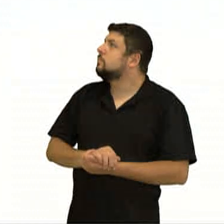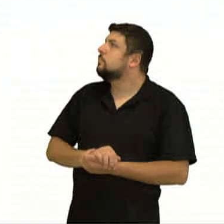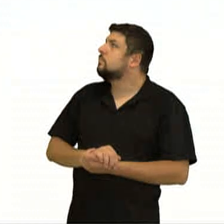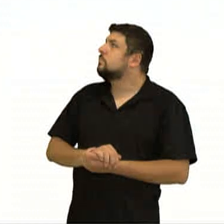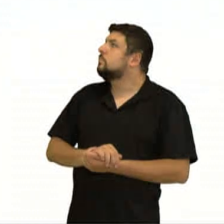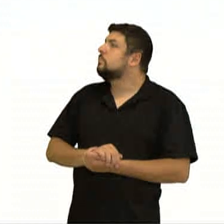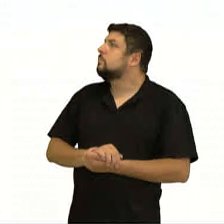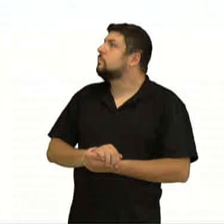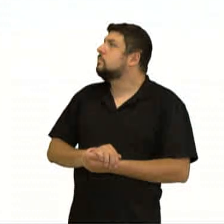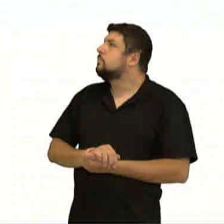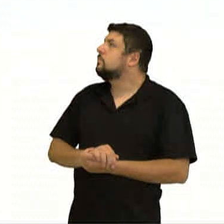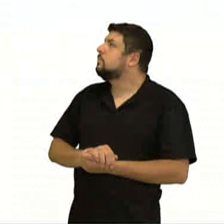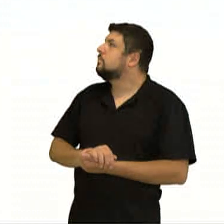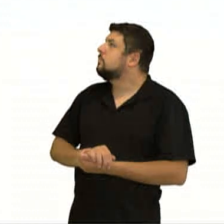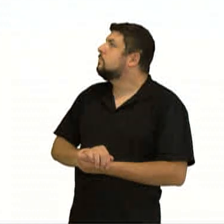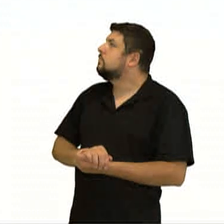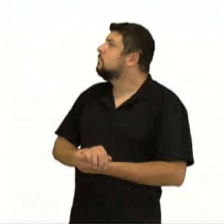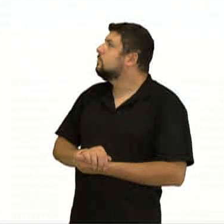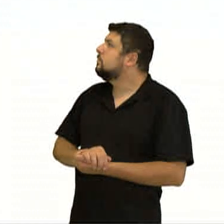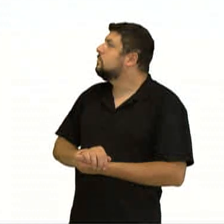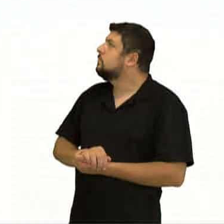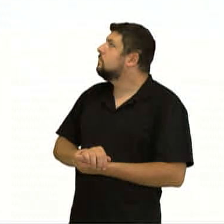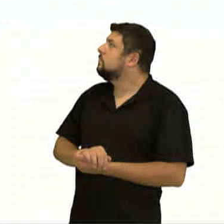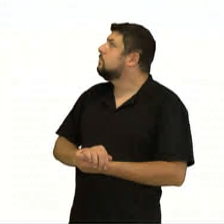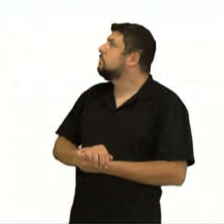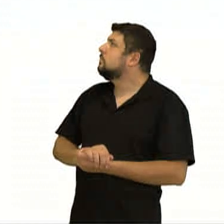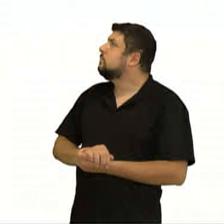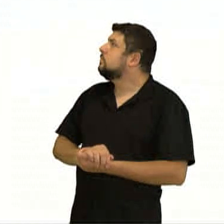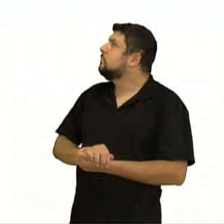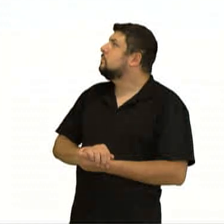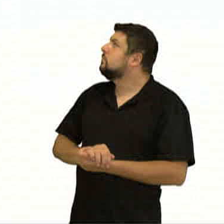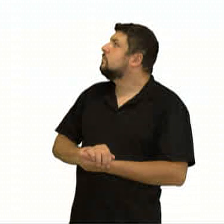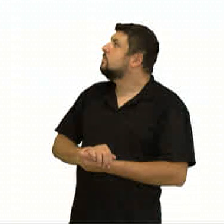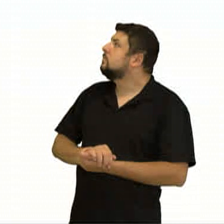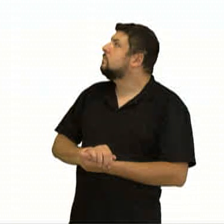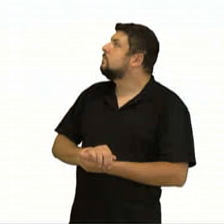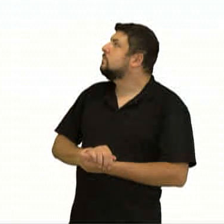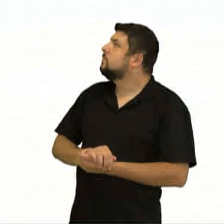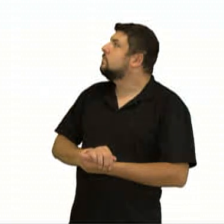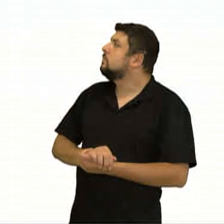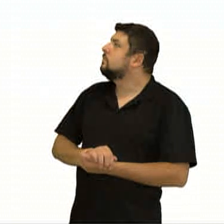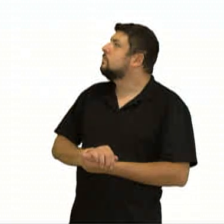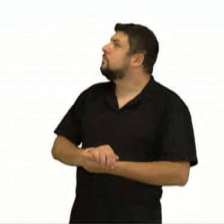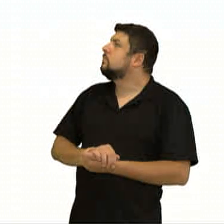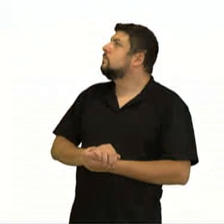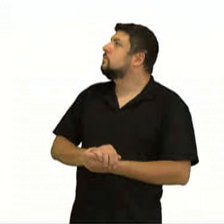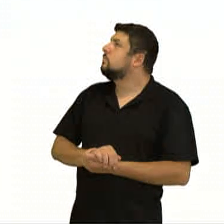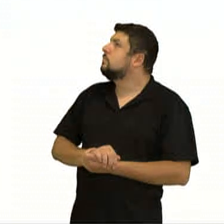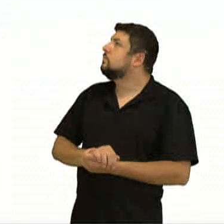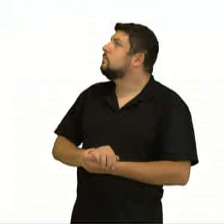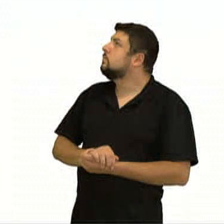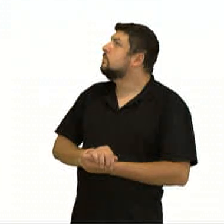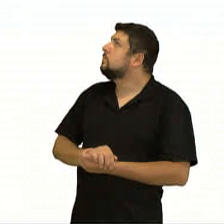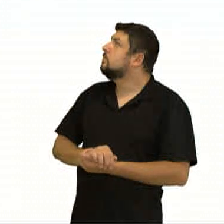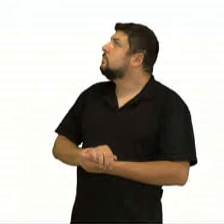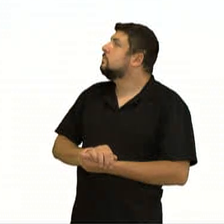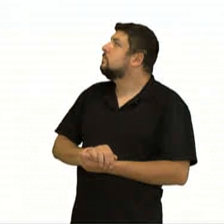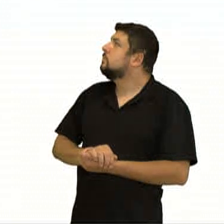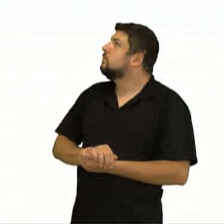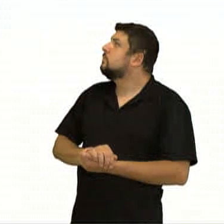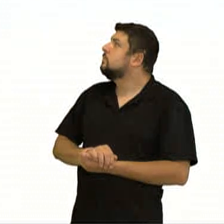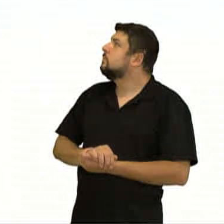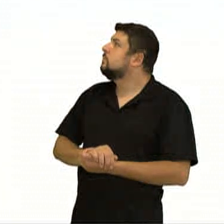creative and cool things. Musicians found out that they can turn their cell phones into